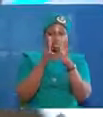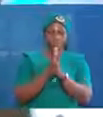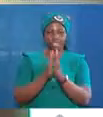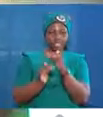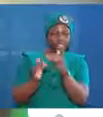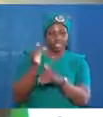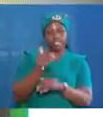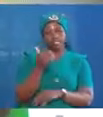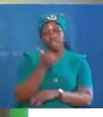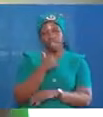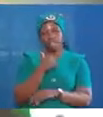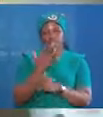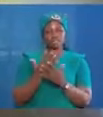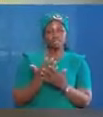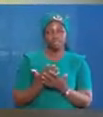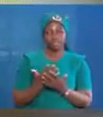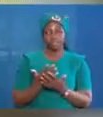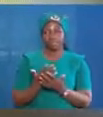followed by